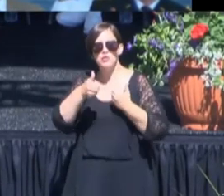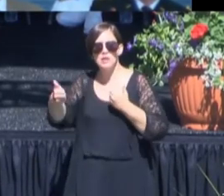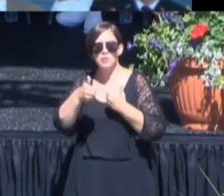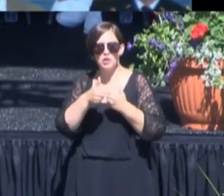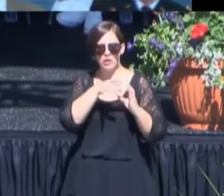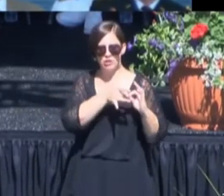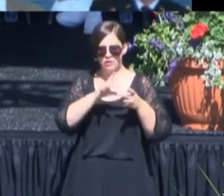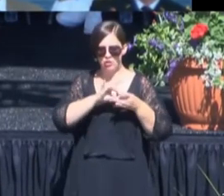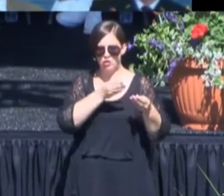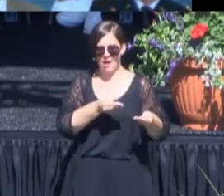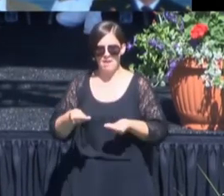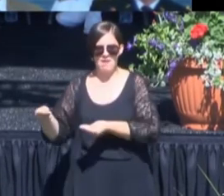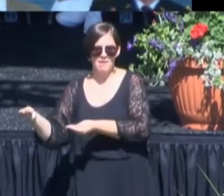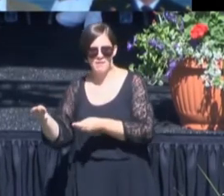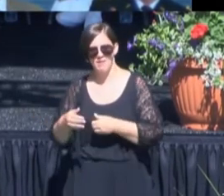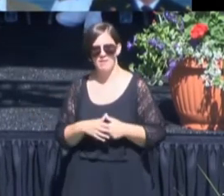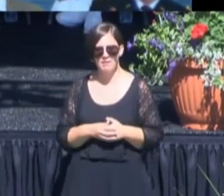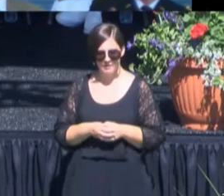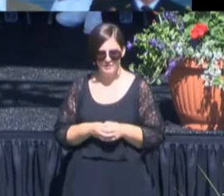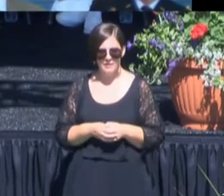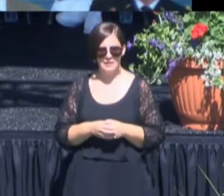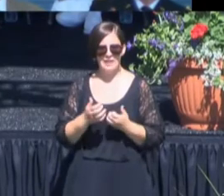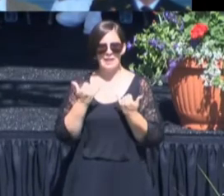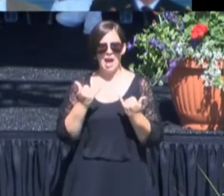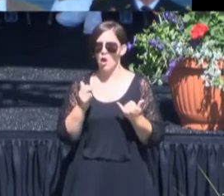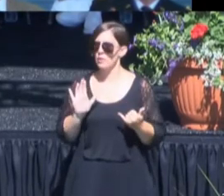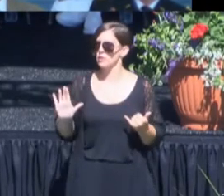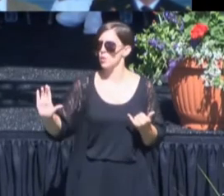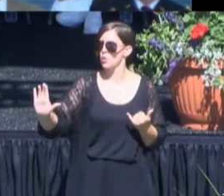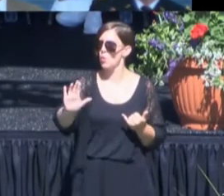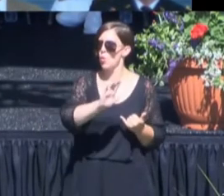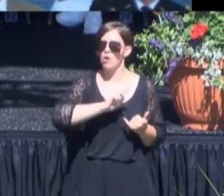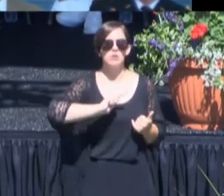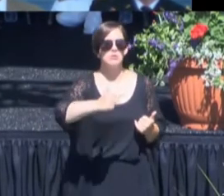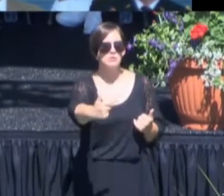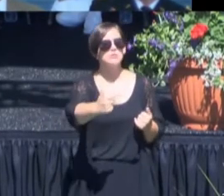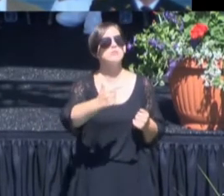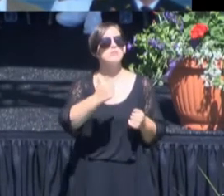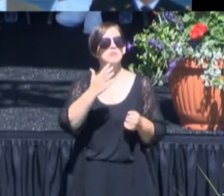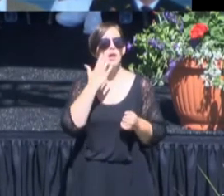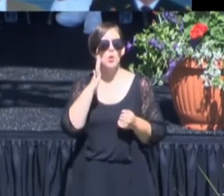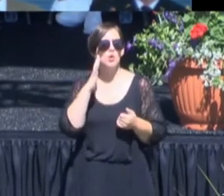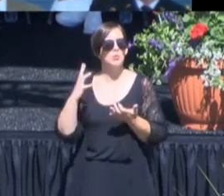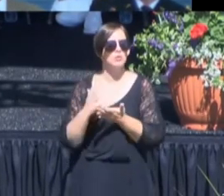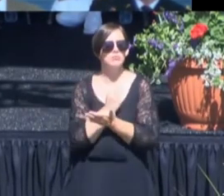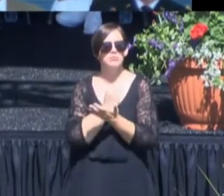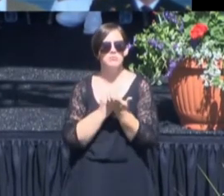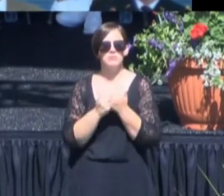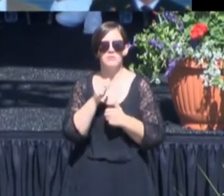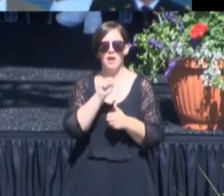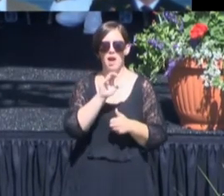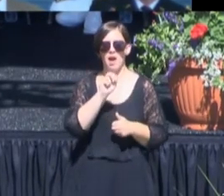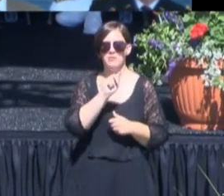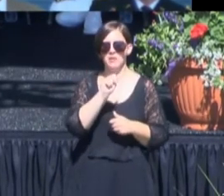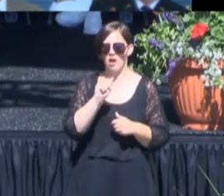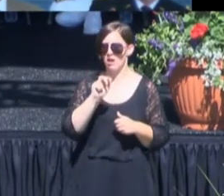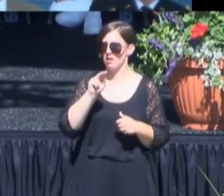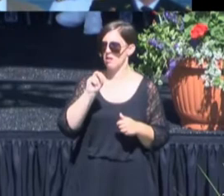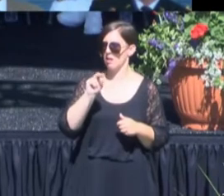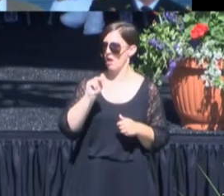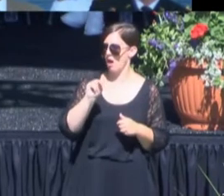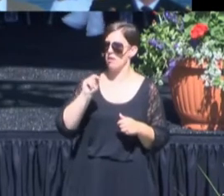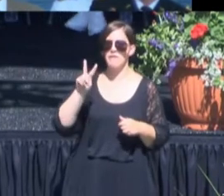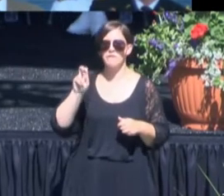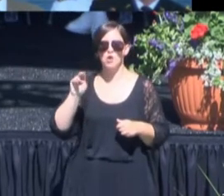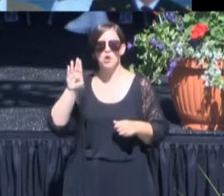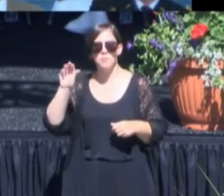logistics chain. Now is your chance, and I know you will make the most of it. Acta non verba. It's now